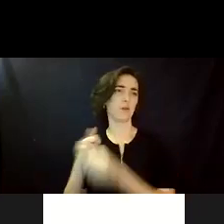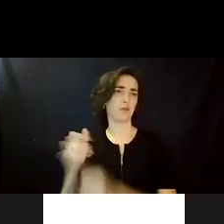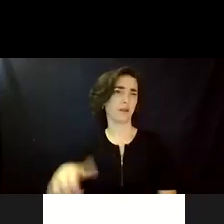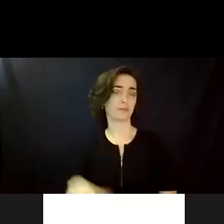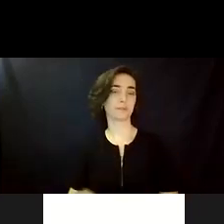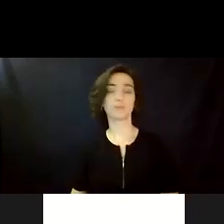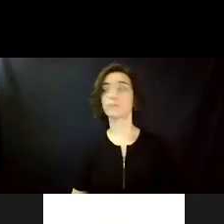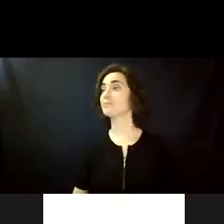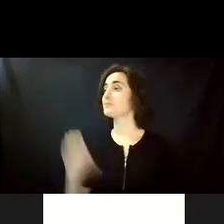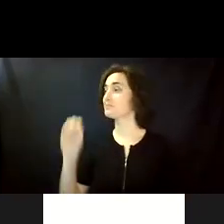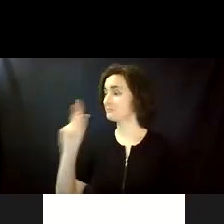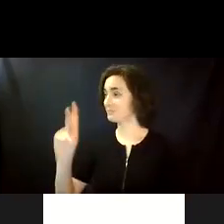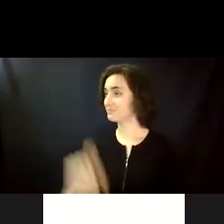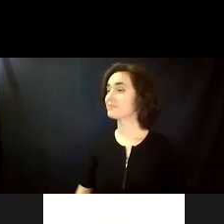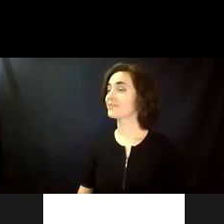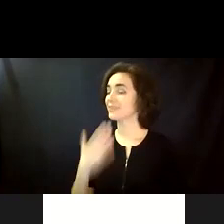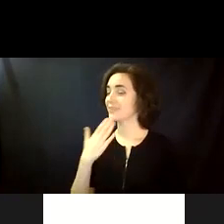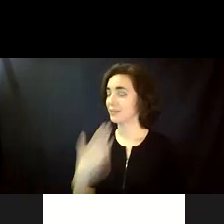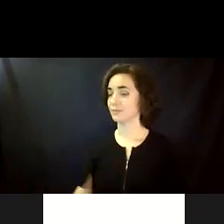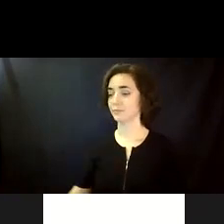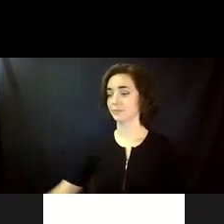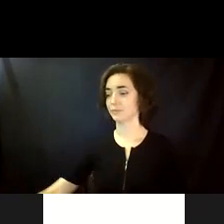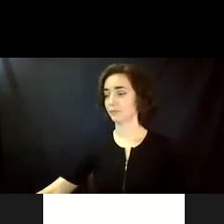Okay, thank you.